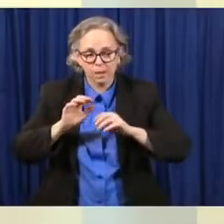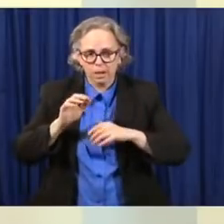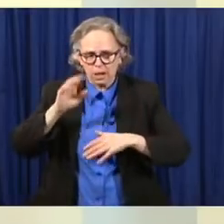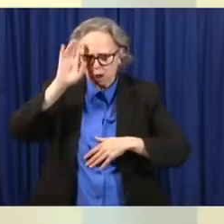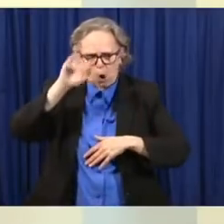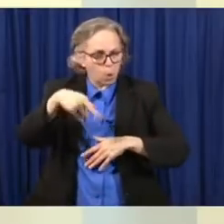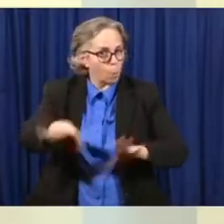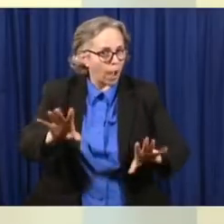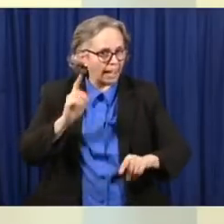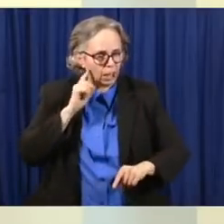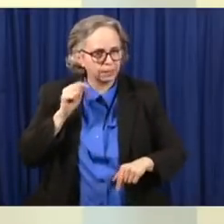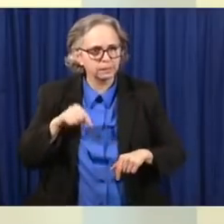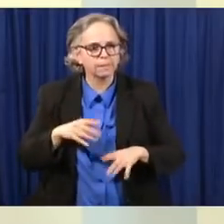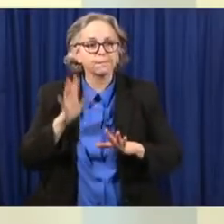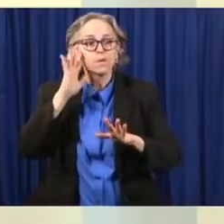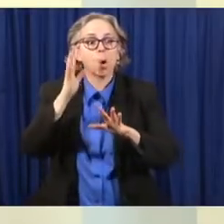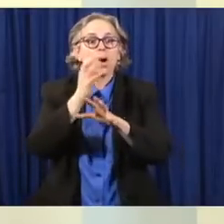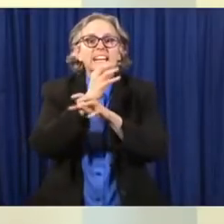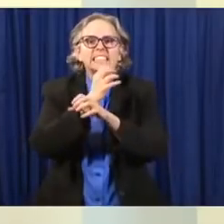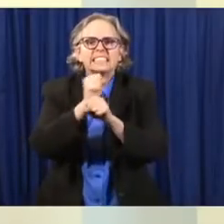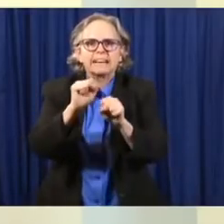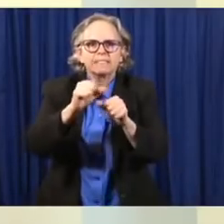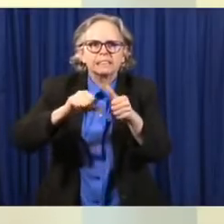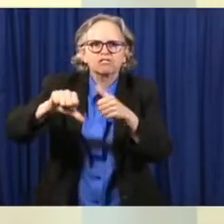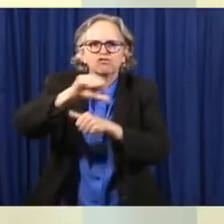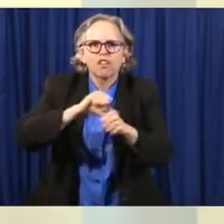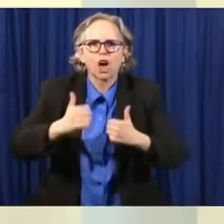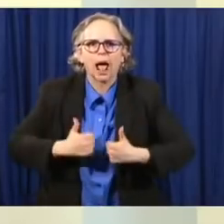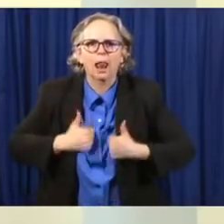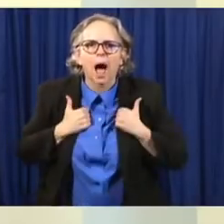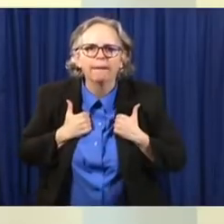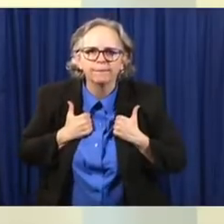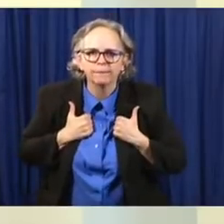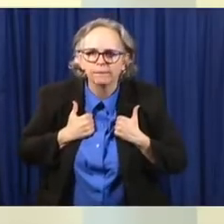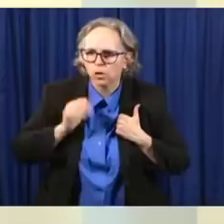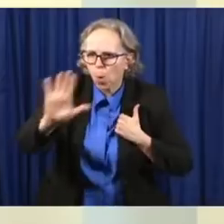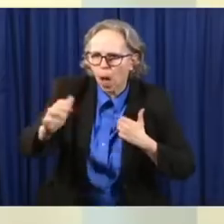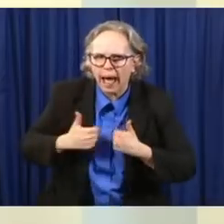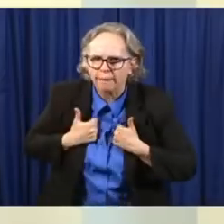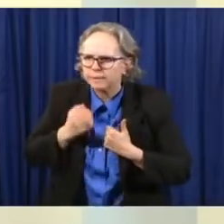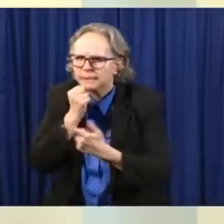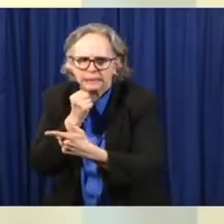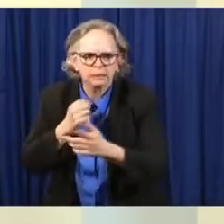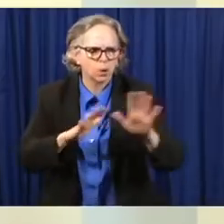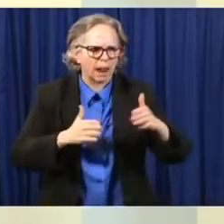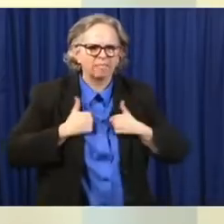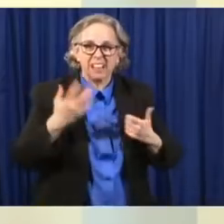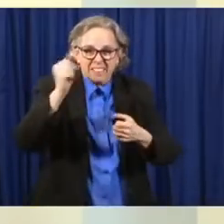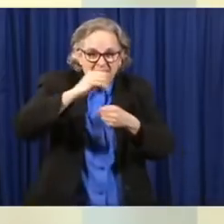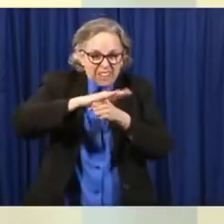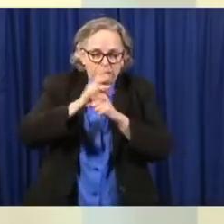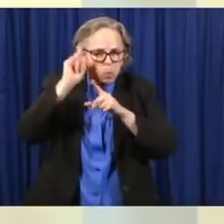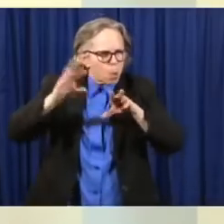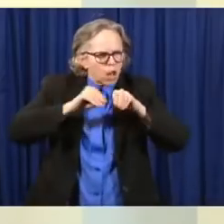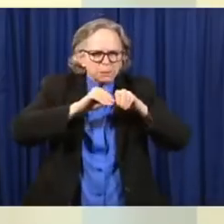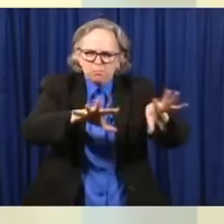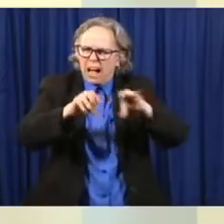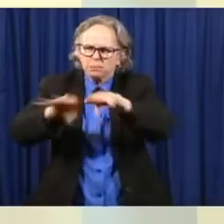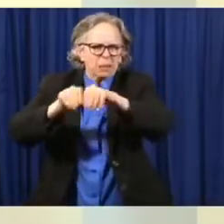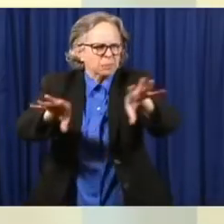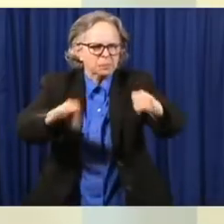me. This virus loves to spread. It will still overwhelm our healthcare system. It will still